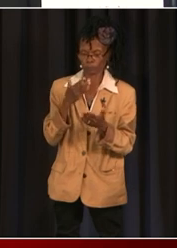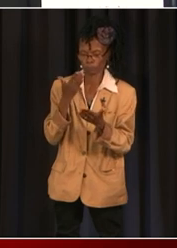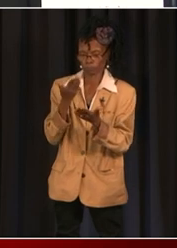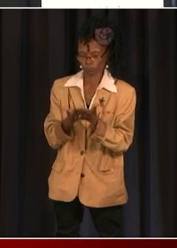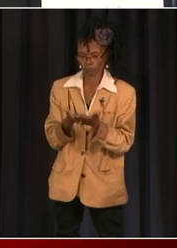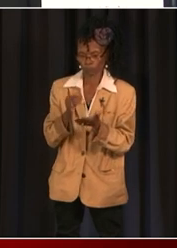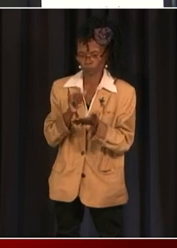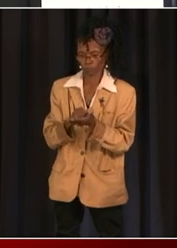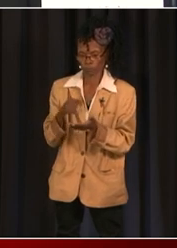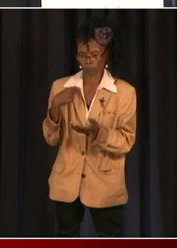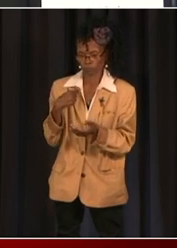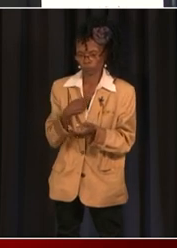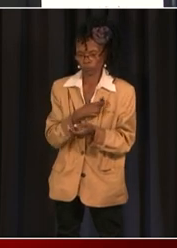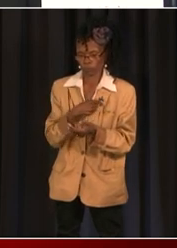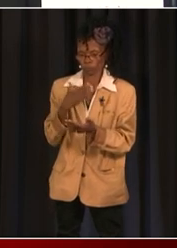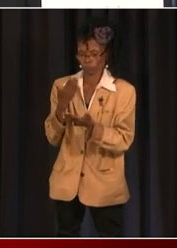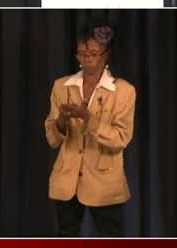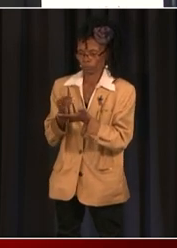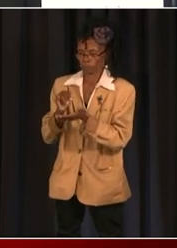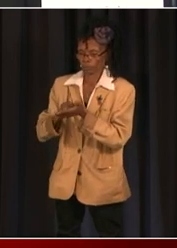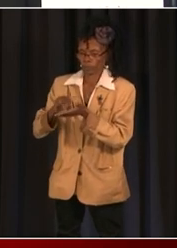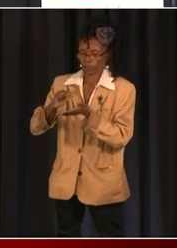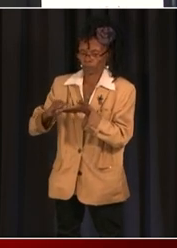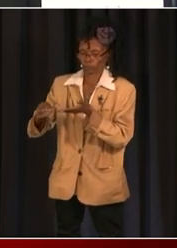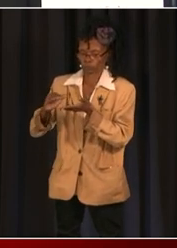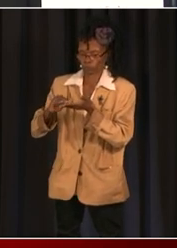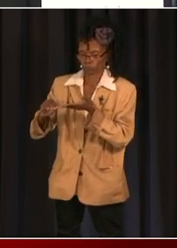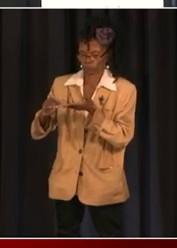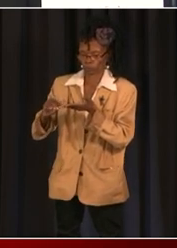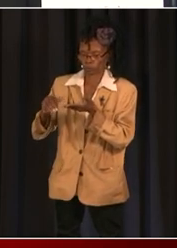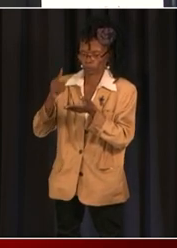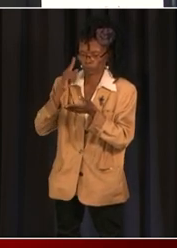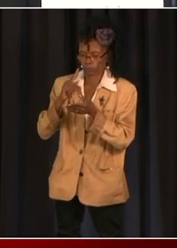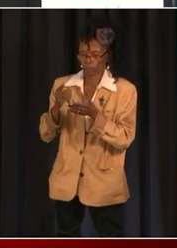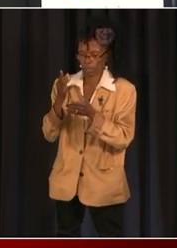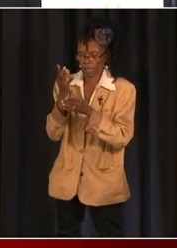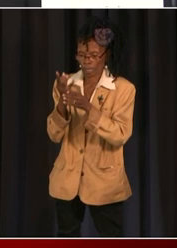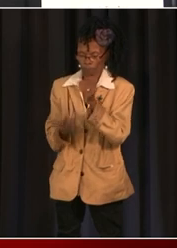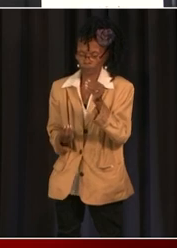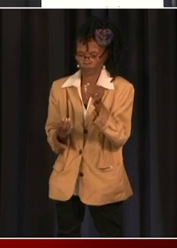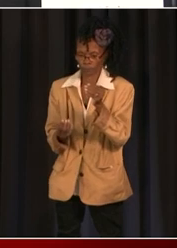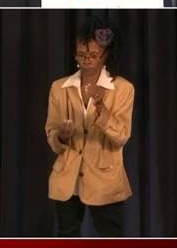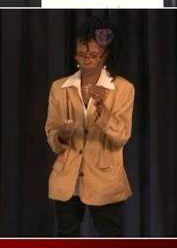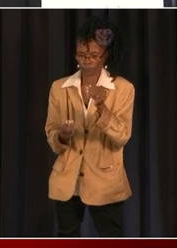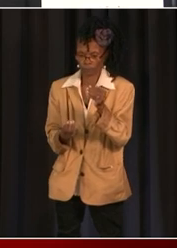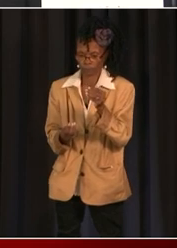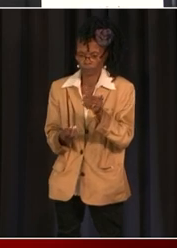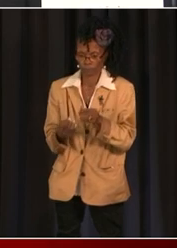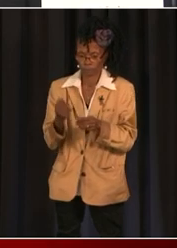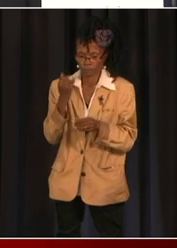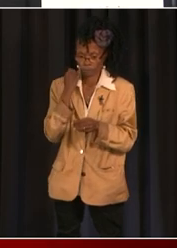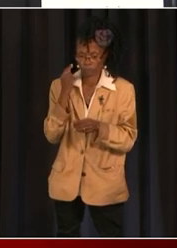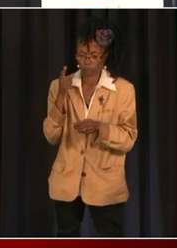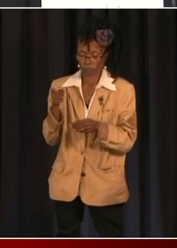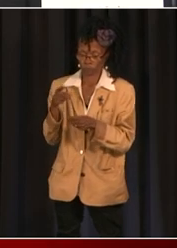we can provide a excused absence for those students. Any student that is quarantining or absent due to